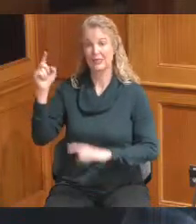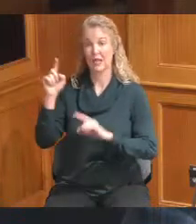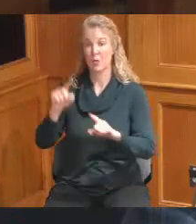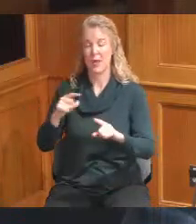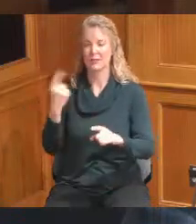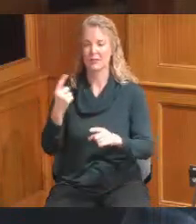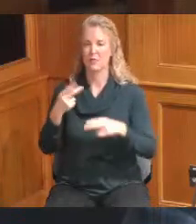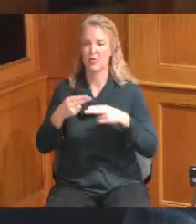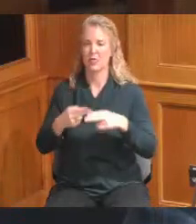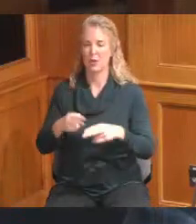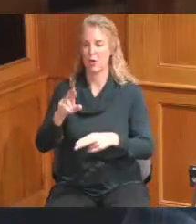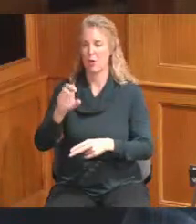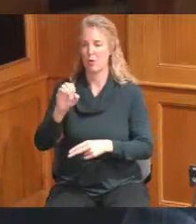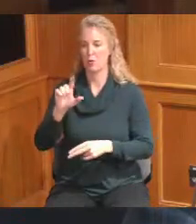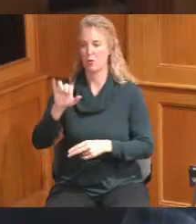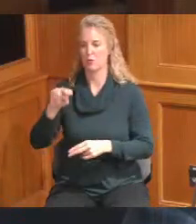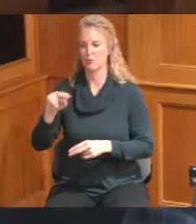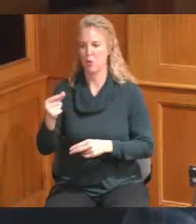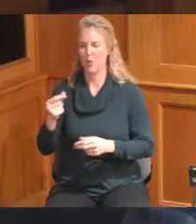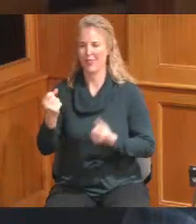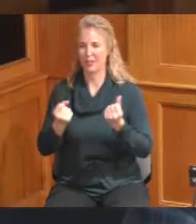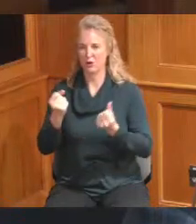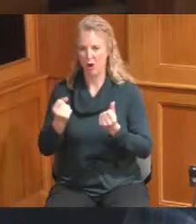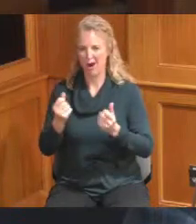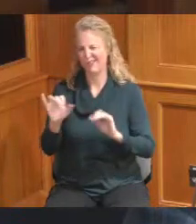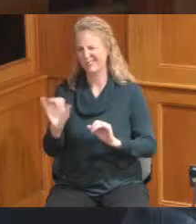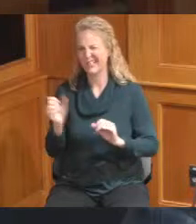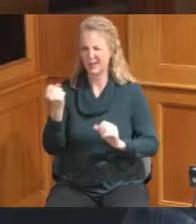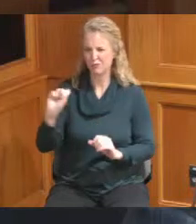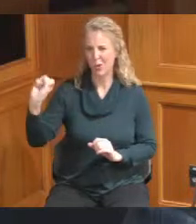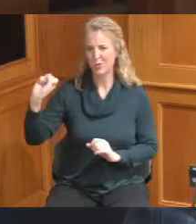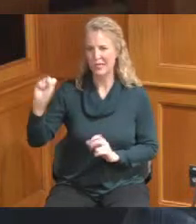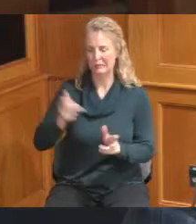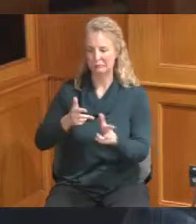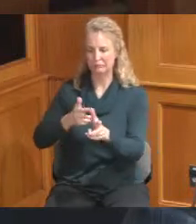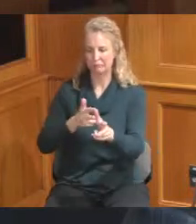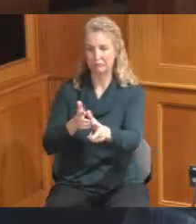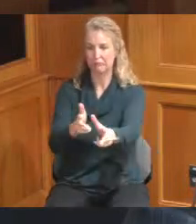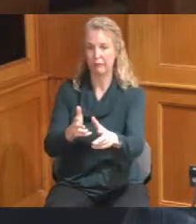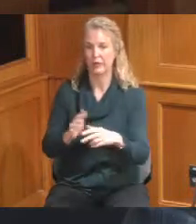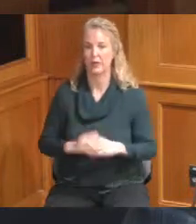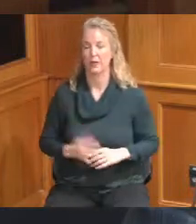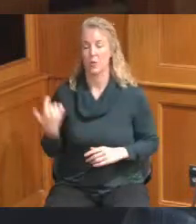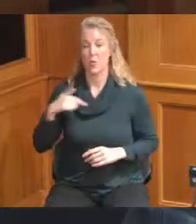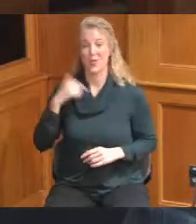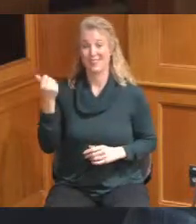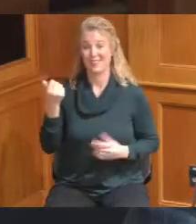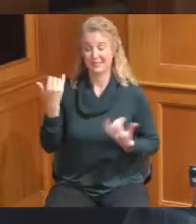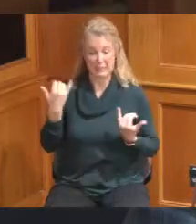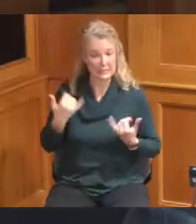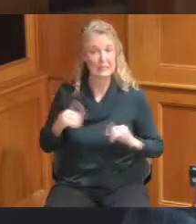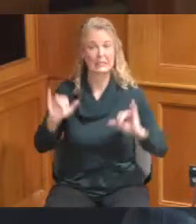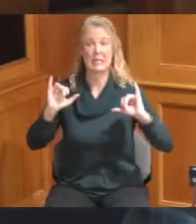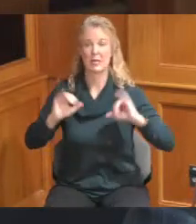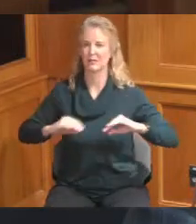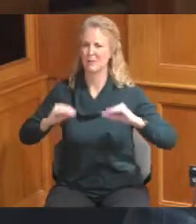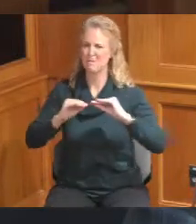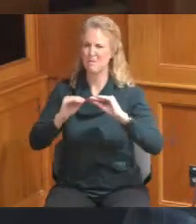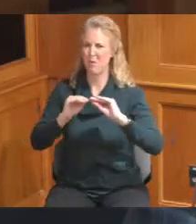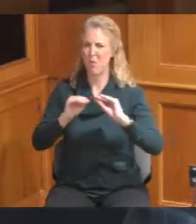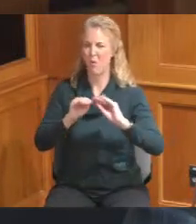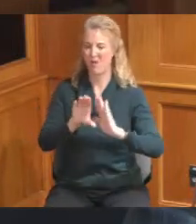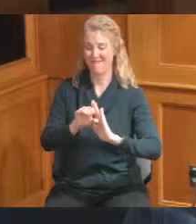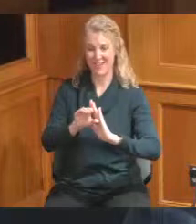car event, protest that they had, and we are still getting answers. More video has come